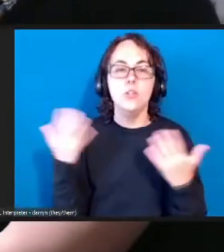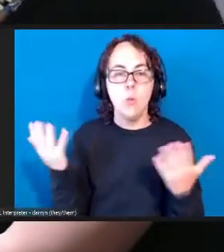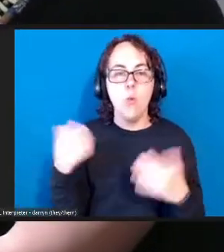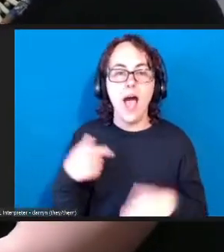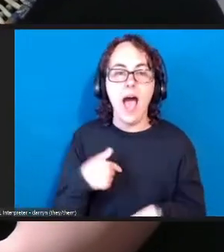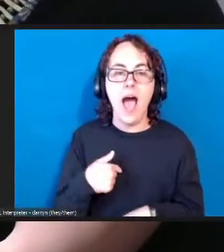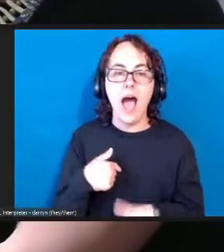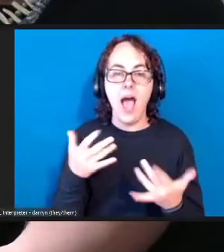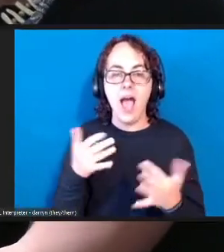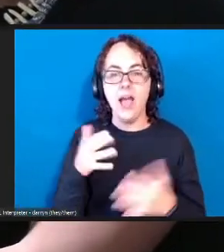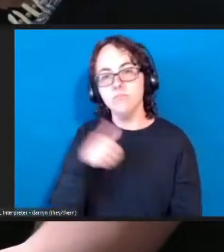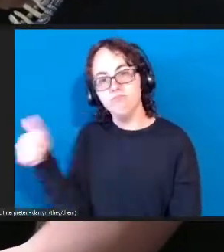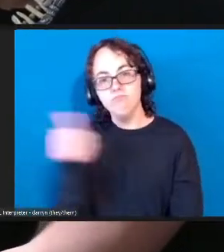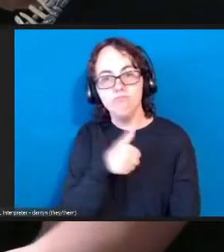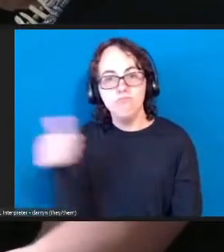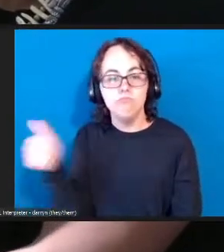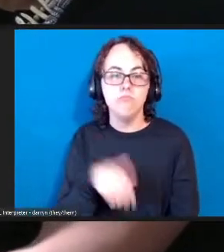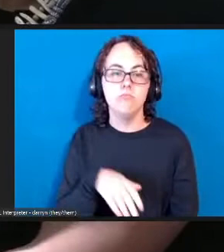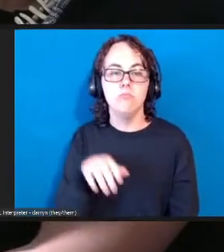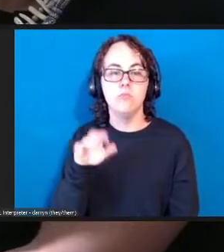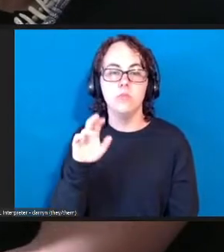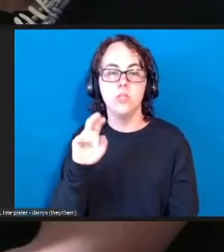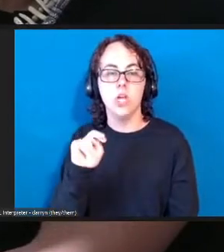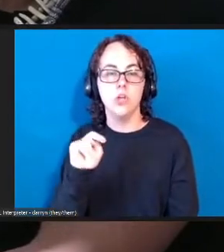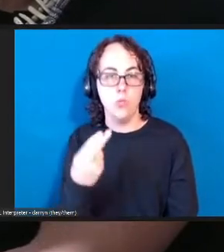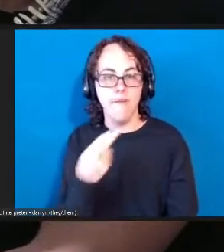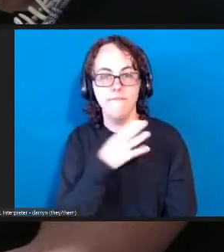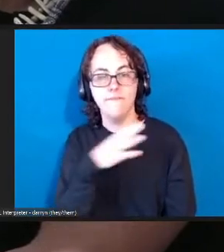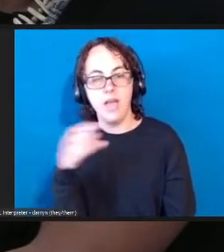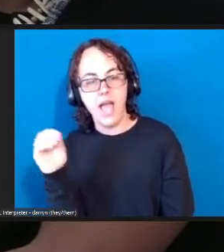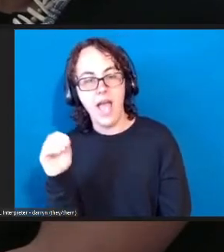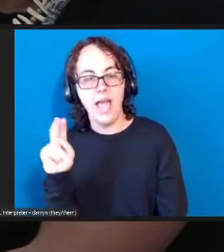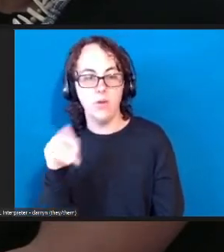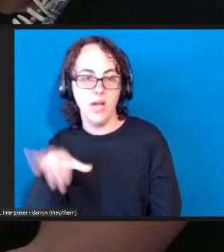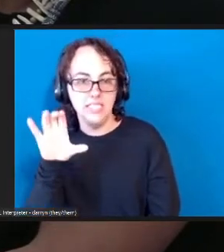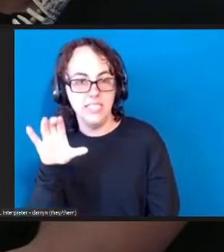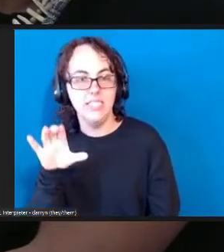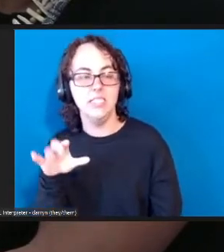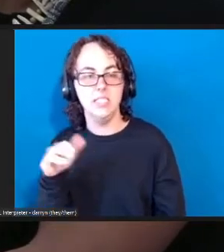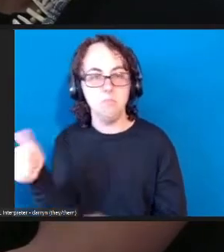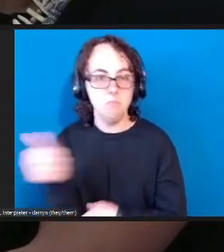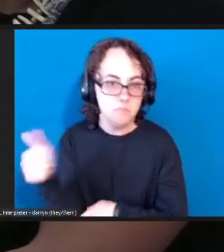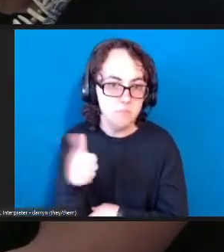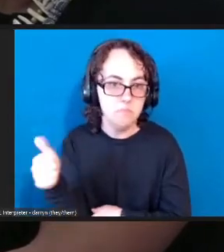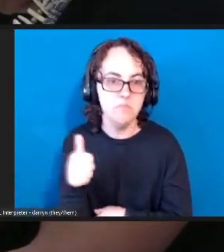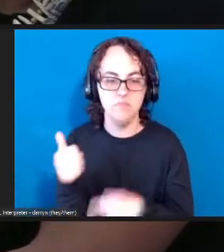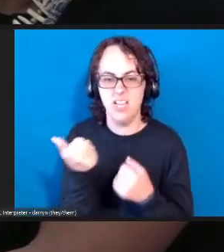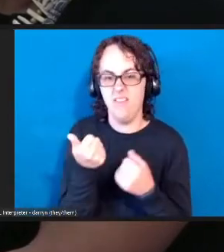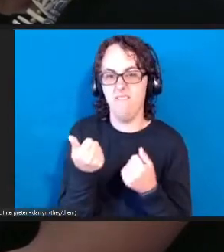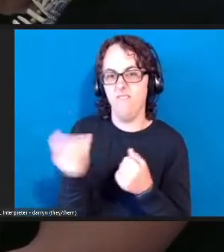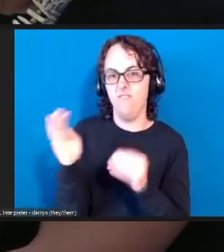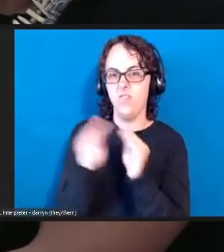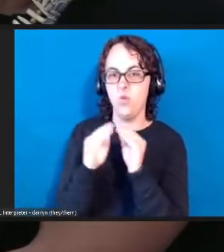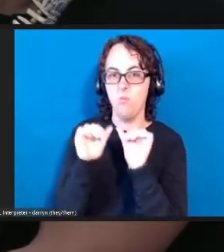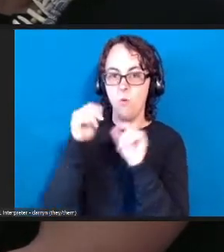I go back and forth between New Haven and New York City currently for about another couple months, and then I'll be leaving those positions to start my master's